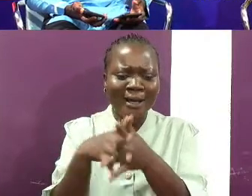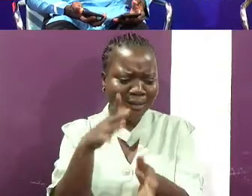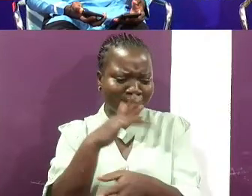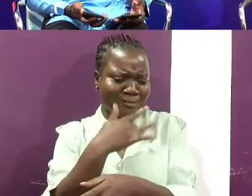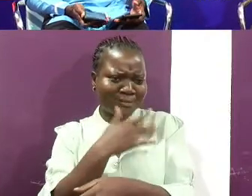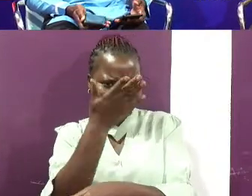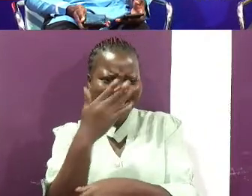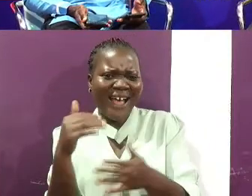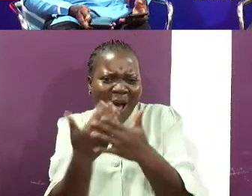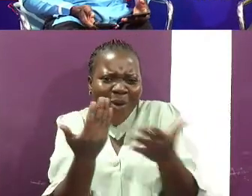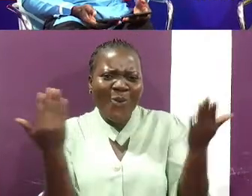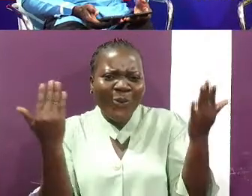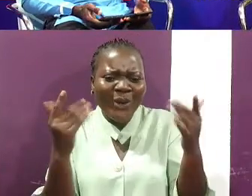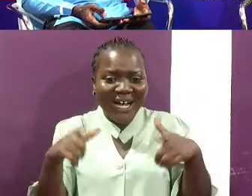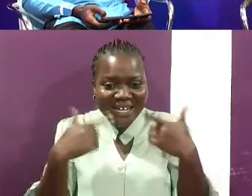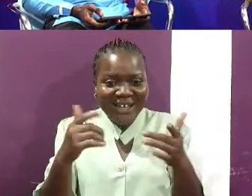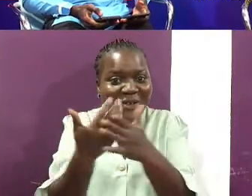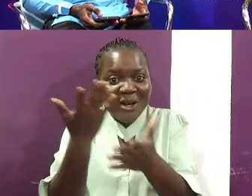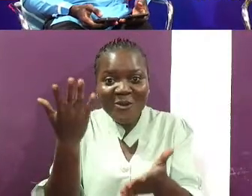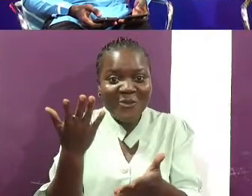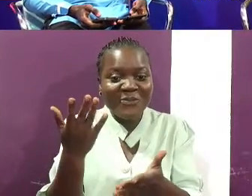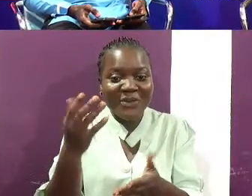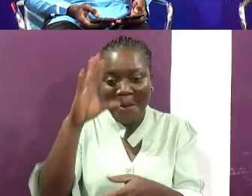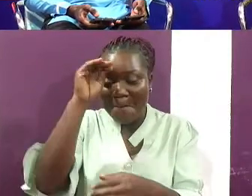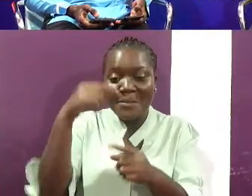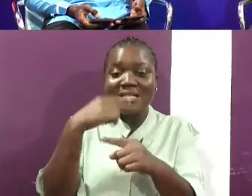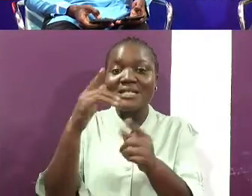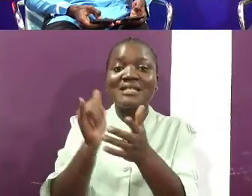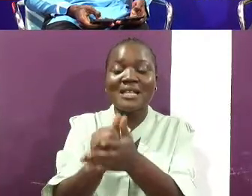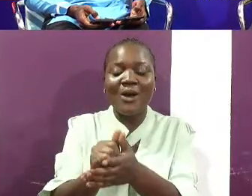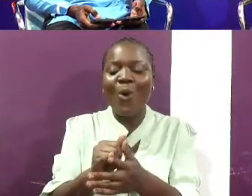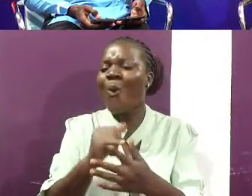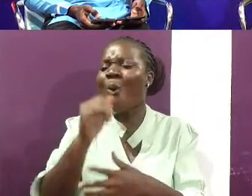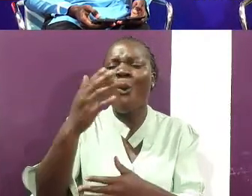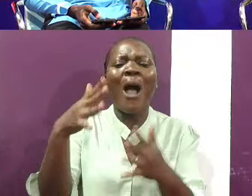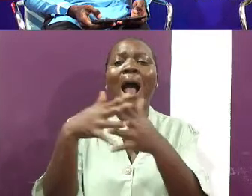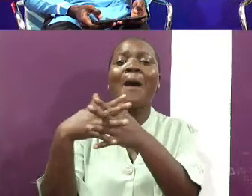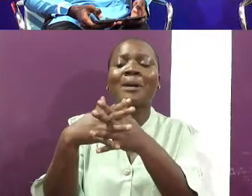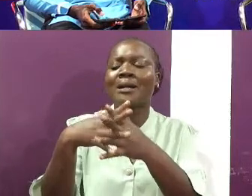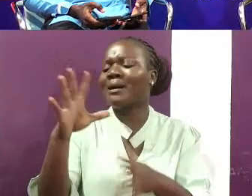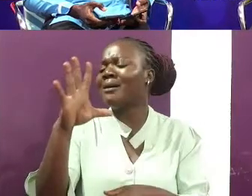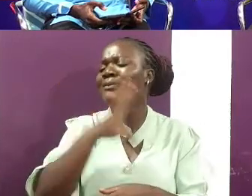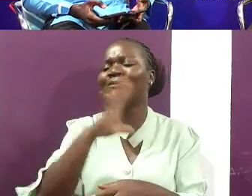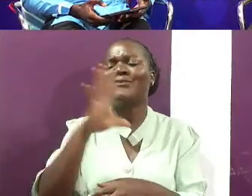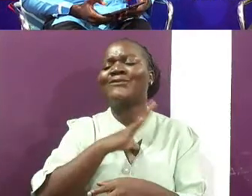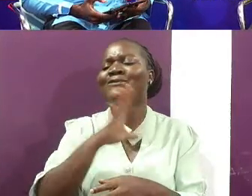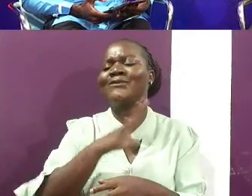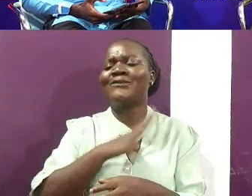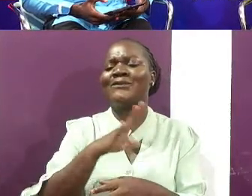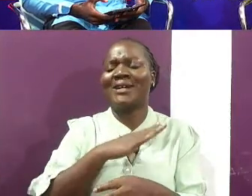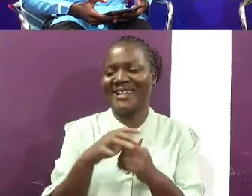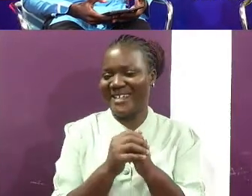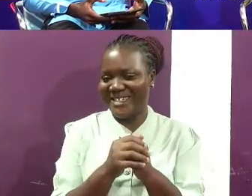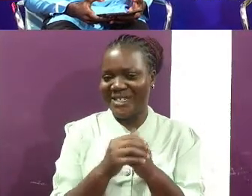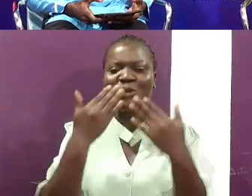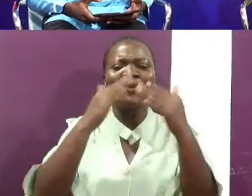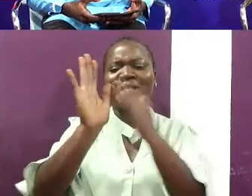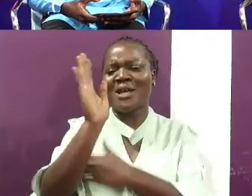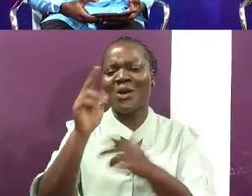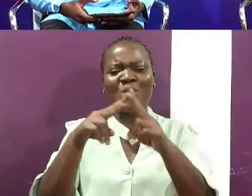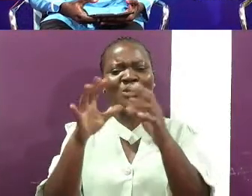Ene Nyakopon adom Belgium Harboko asumdwie ay Nyakopon ari adom ye e wa harom. Nyakopon ase.